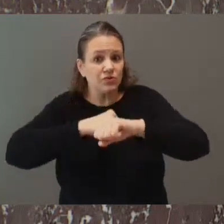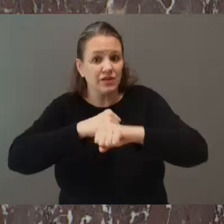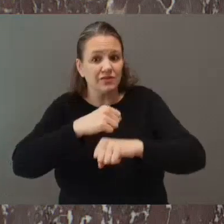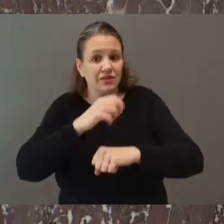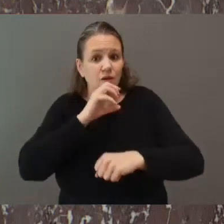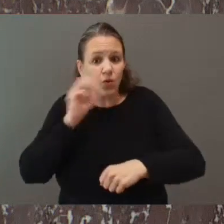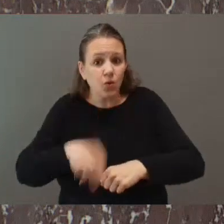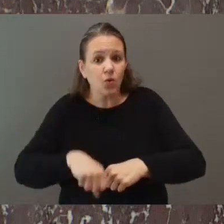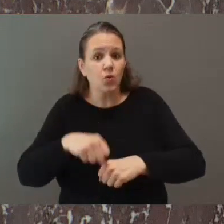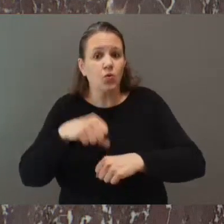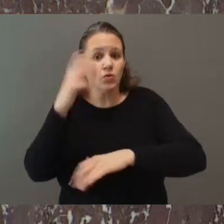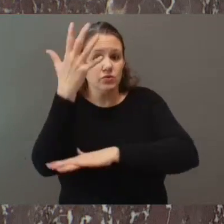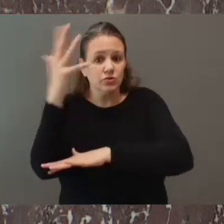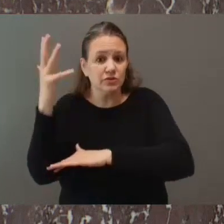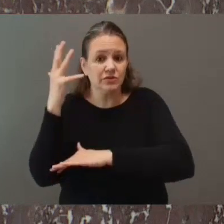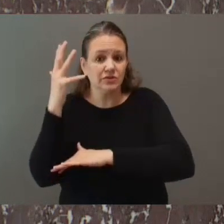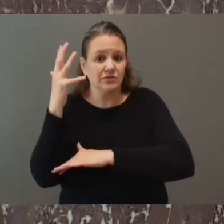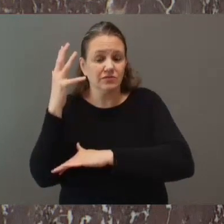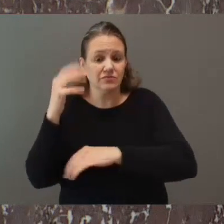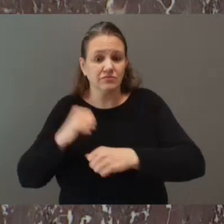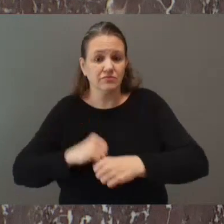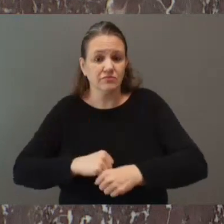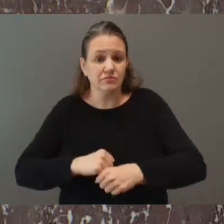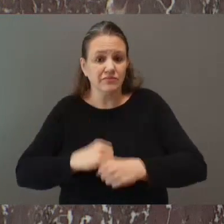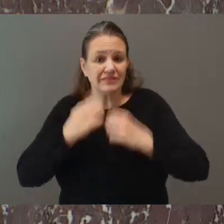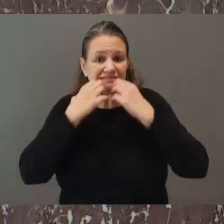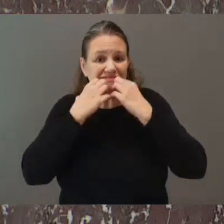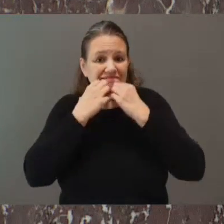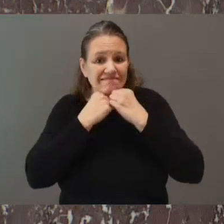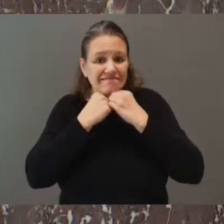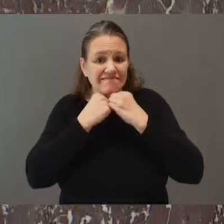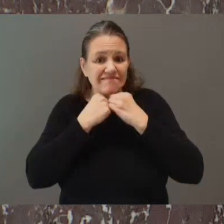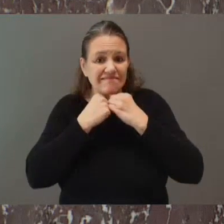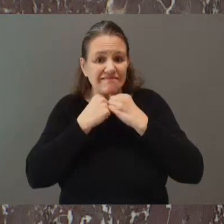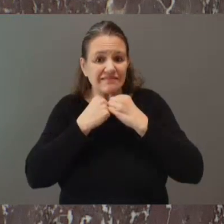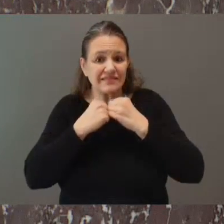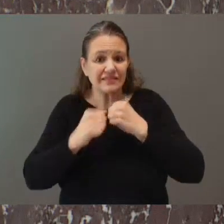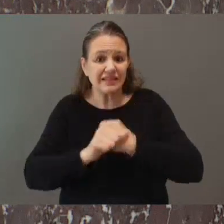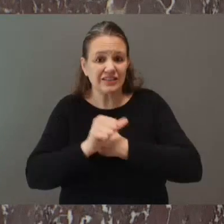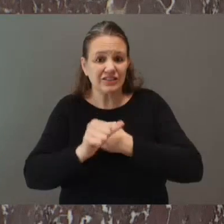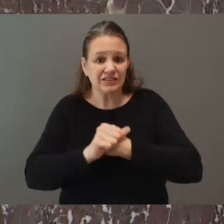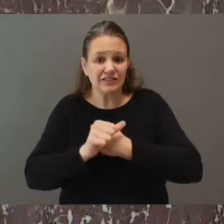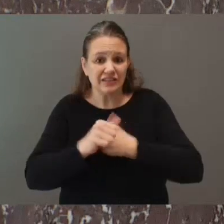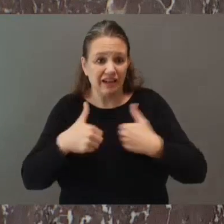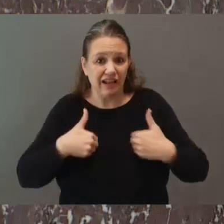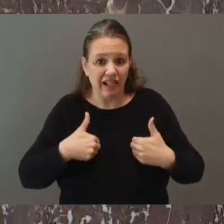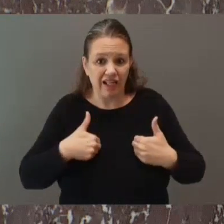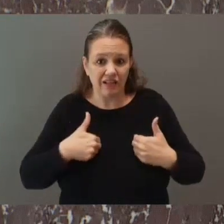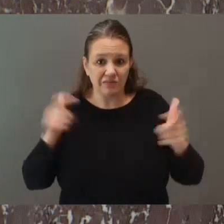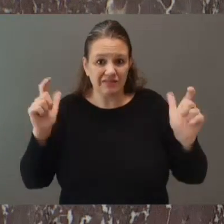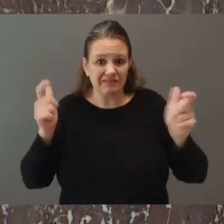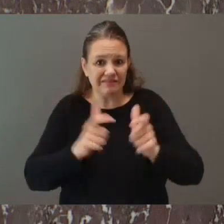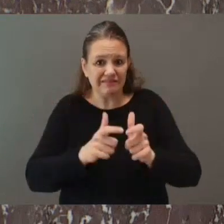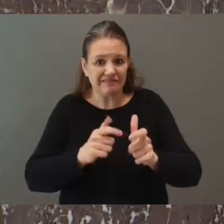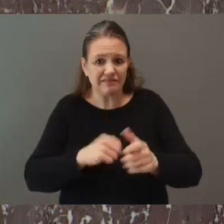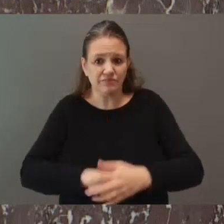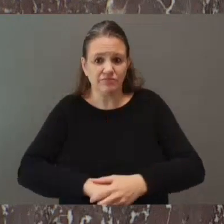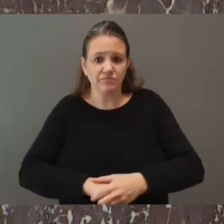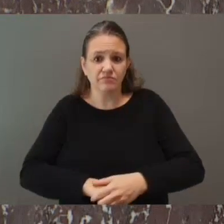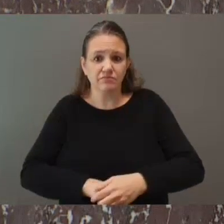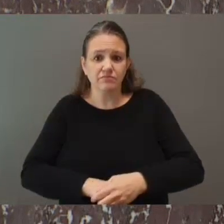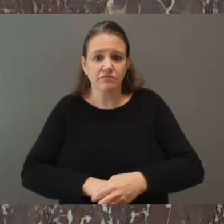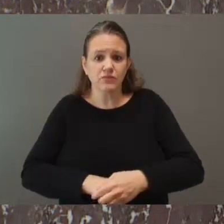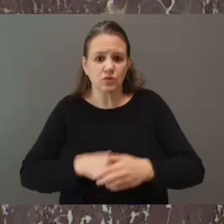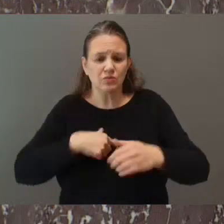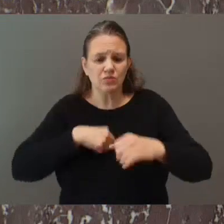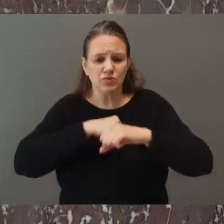we've seen in British Columbia. We formed partnership agreements to protect the southern mountain caribou with nations in the